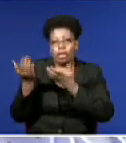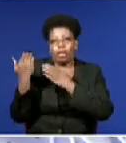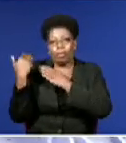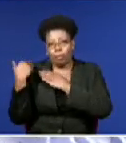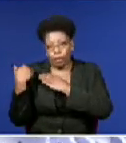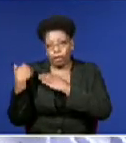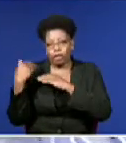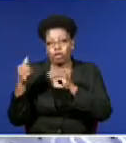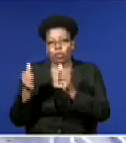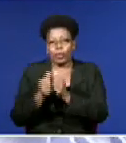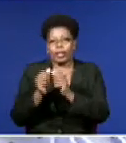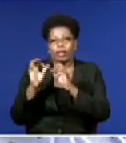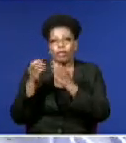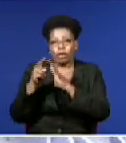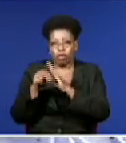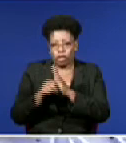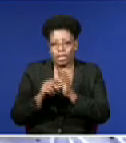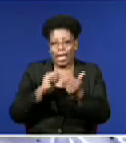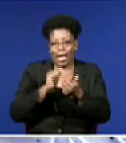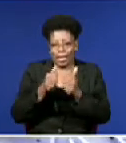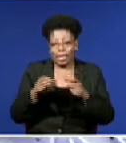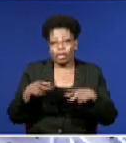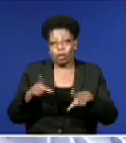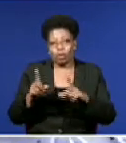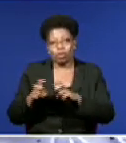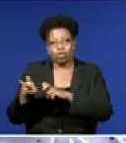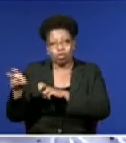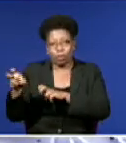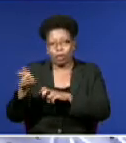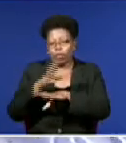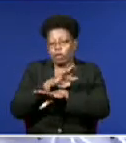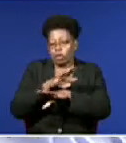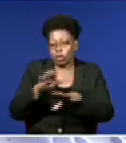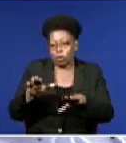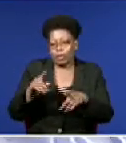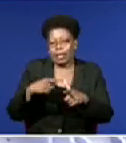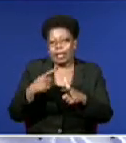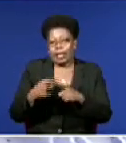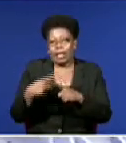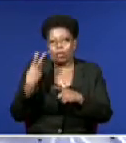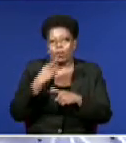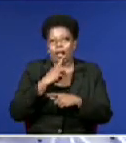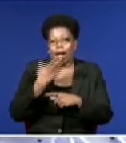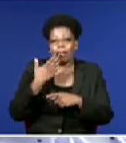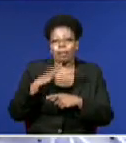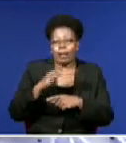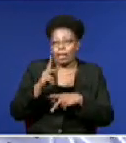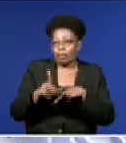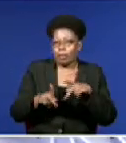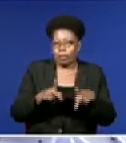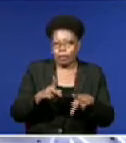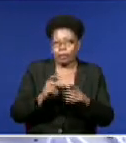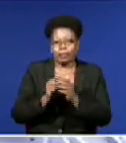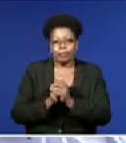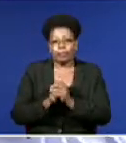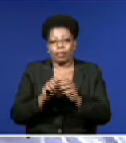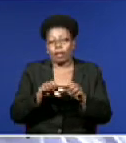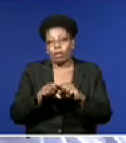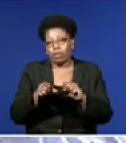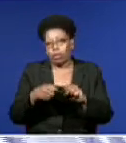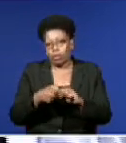to ensure that athletes get the trips. And if we don't, then we are the bad people. And so